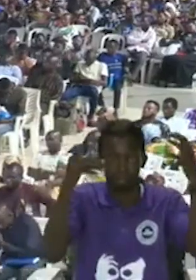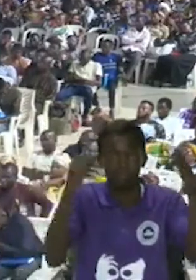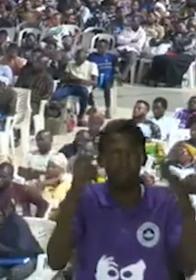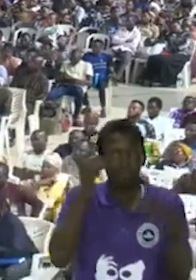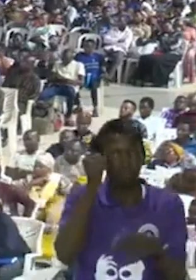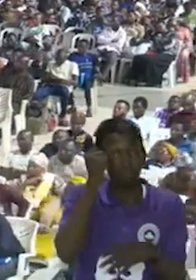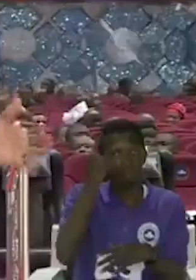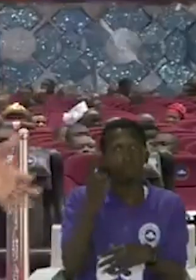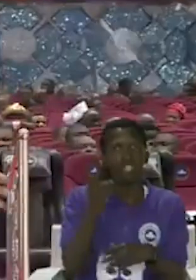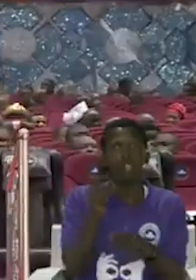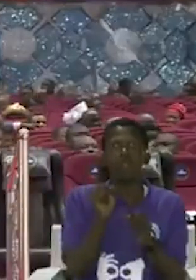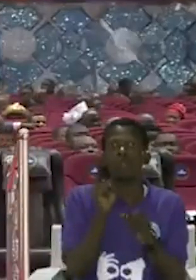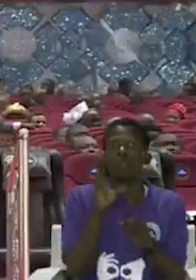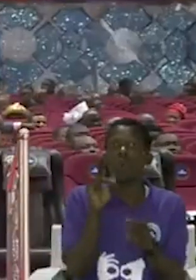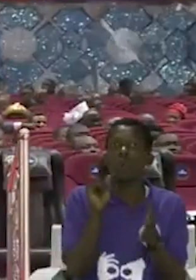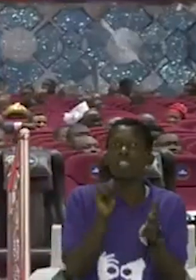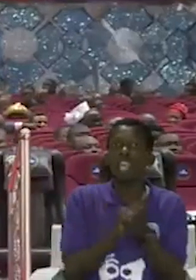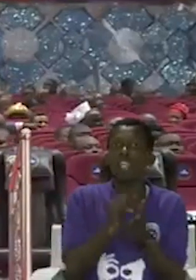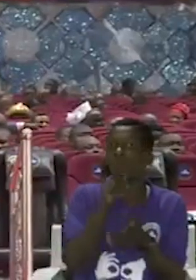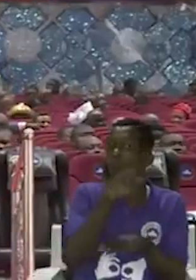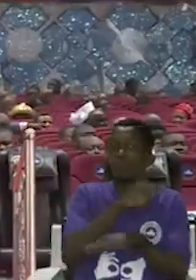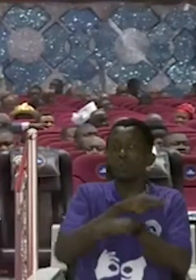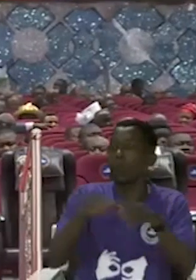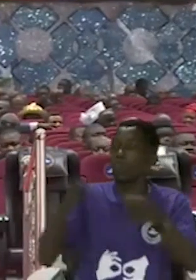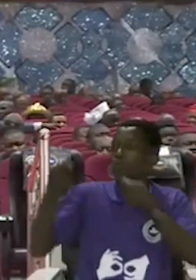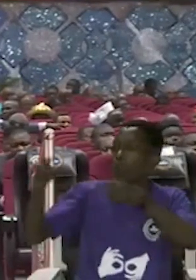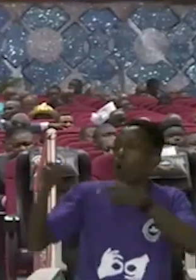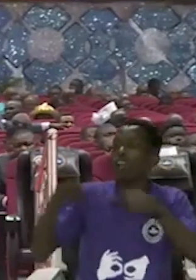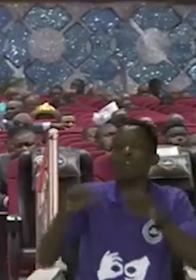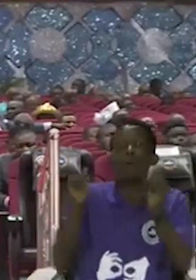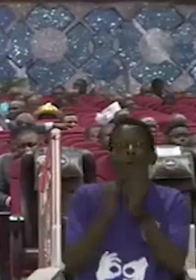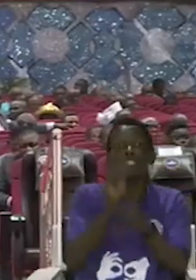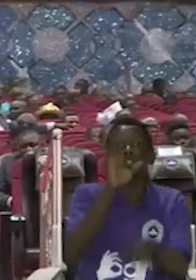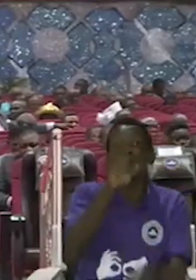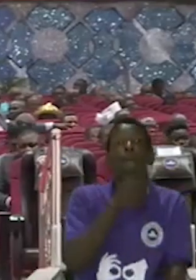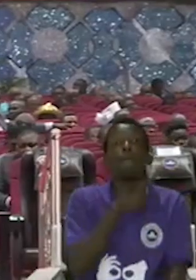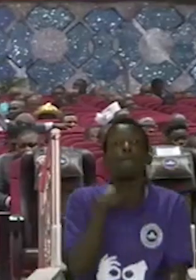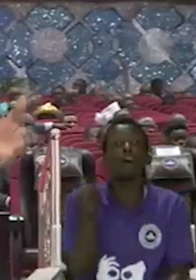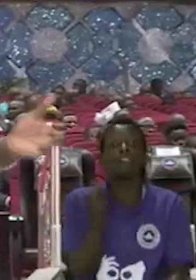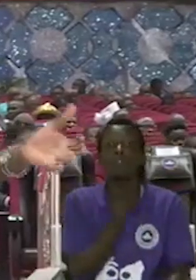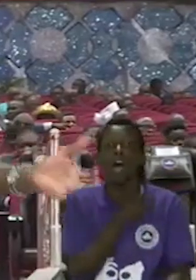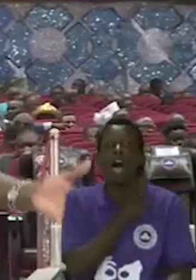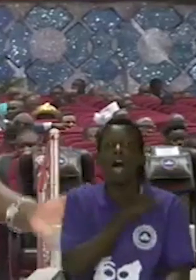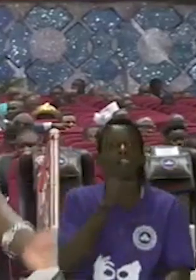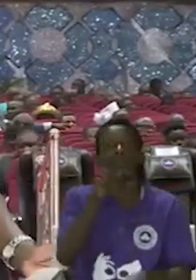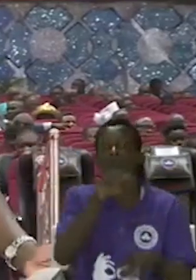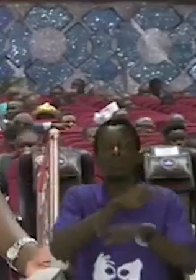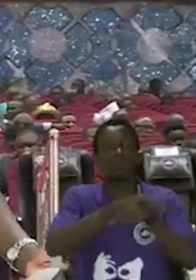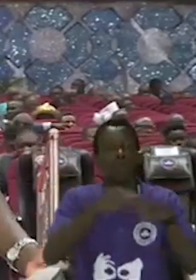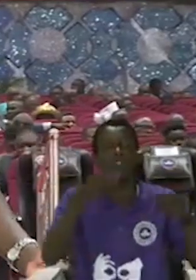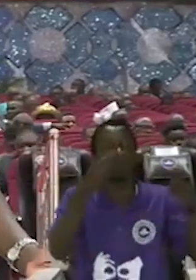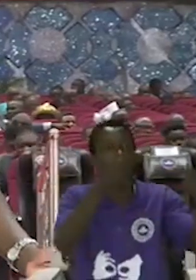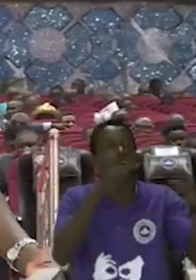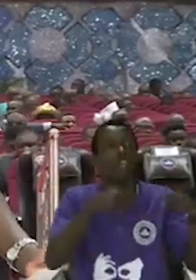So you don't quarrel with your pastor, and you don't quarrel with